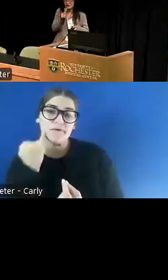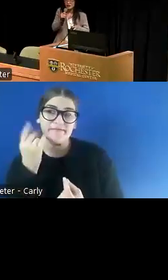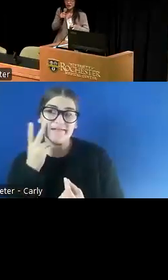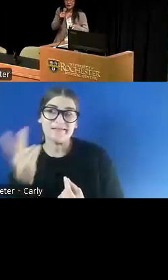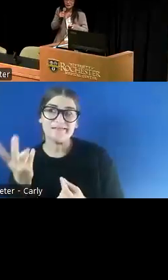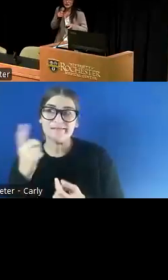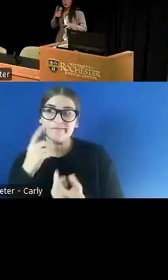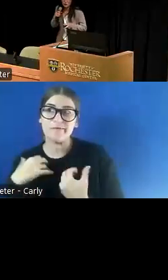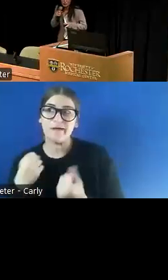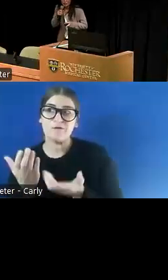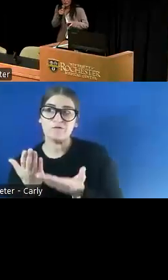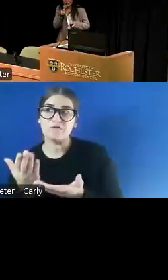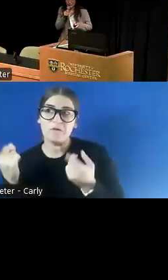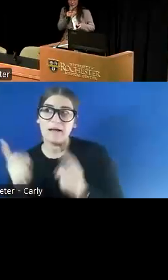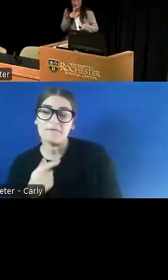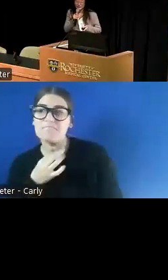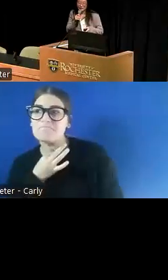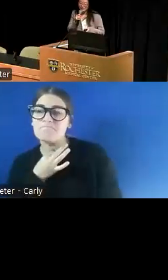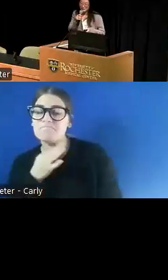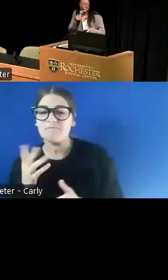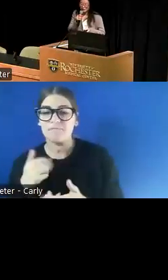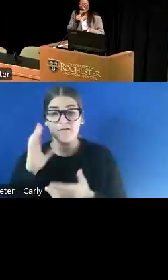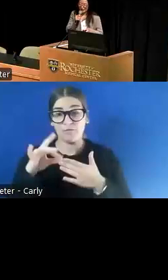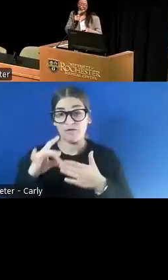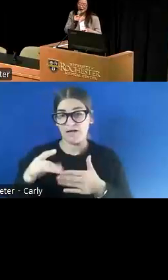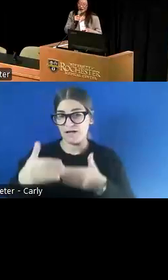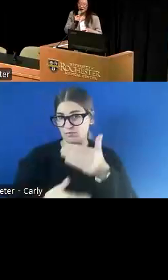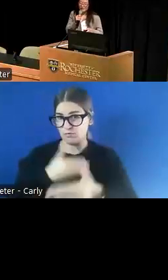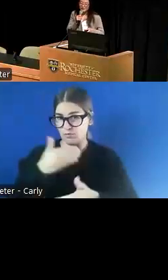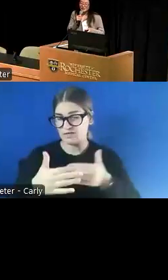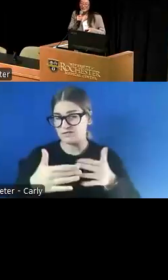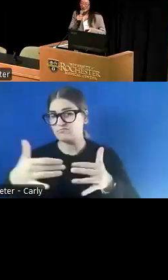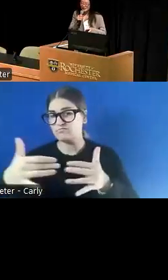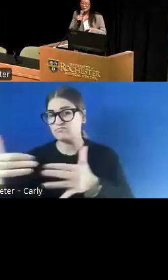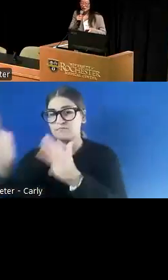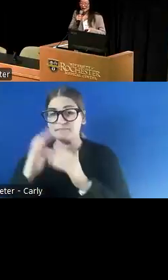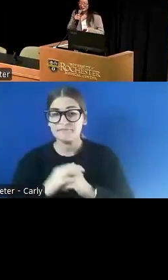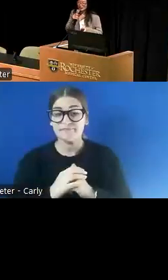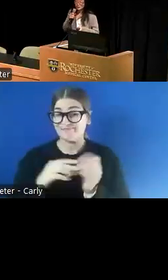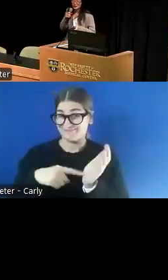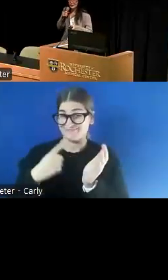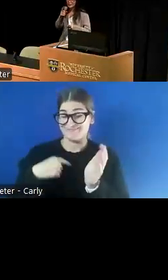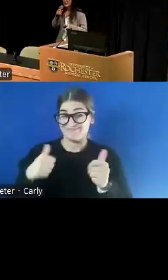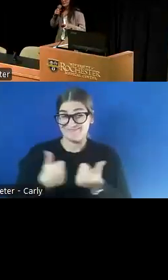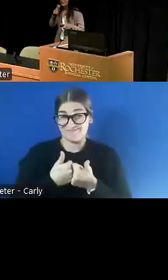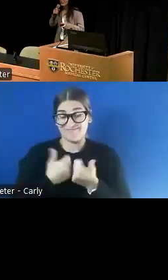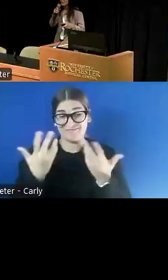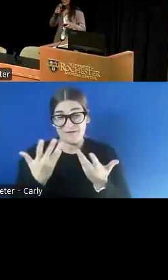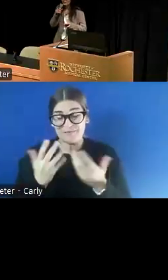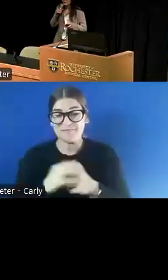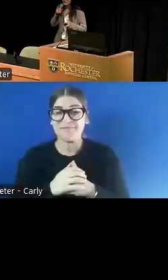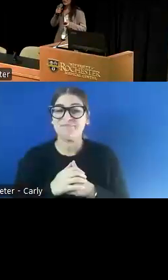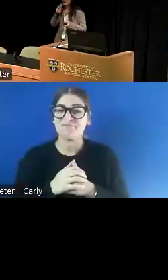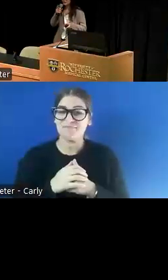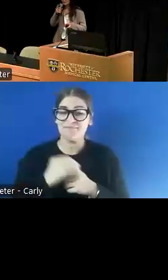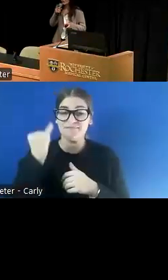health. And so they would guide the service members through that. But sometimes the challenge was that when the service